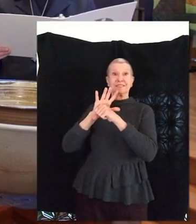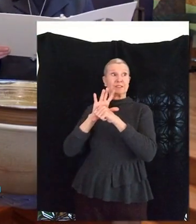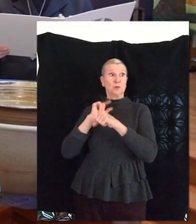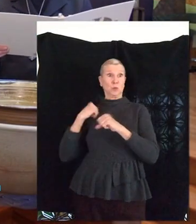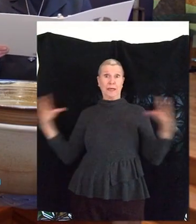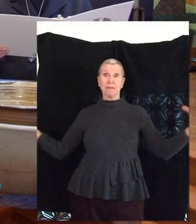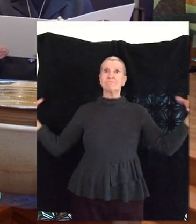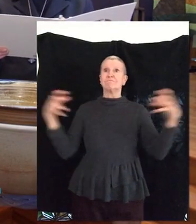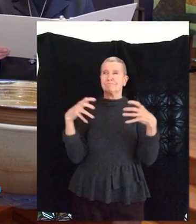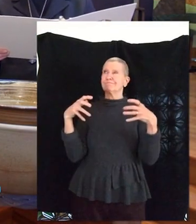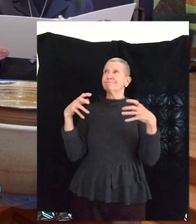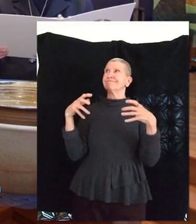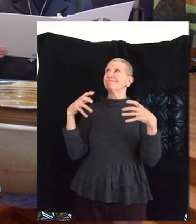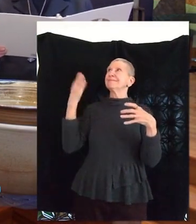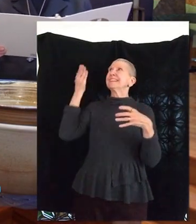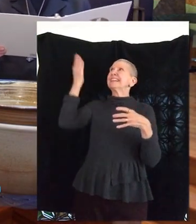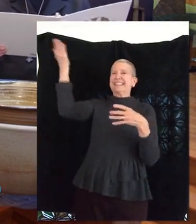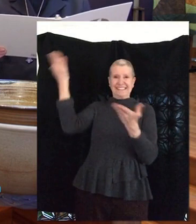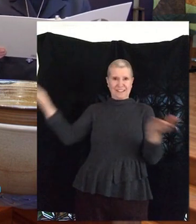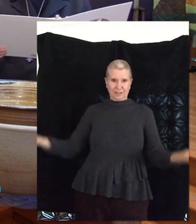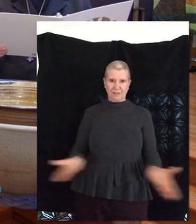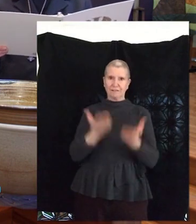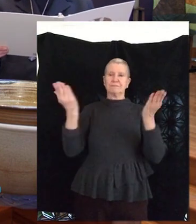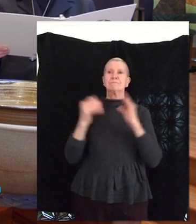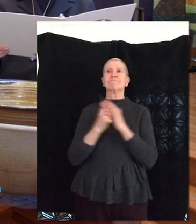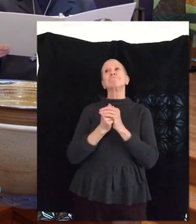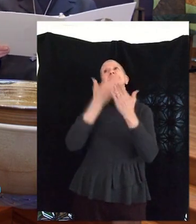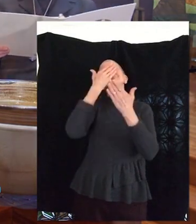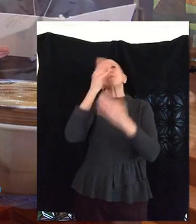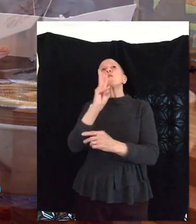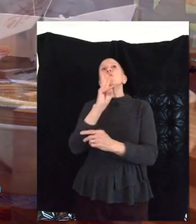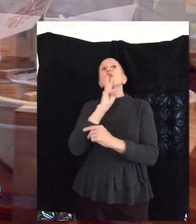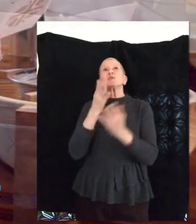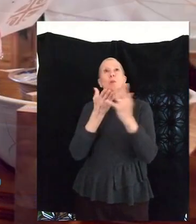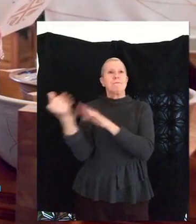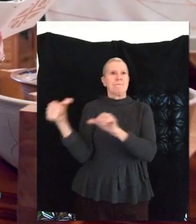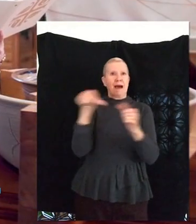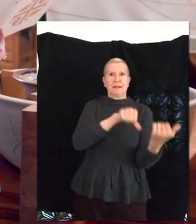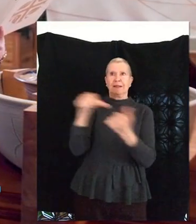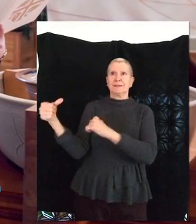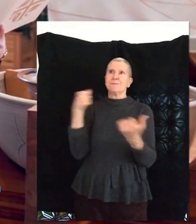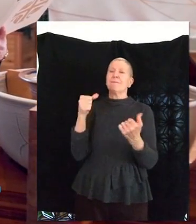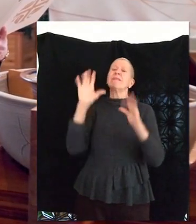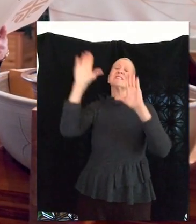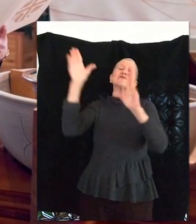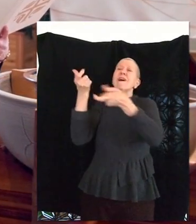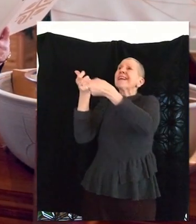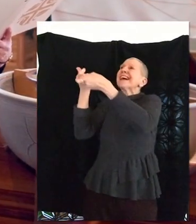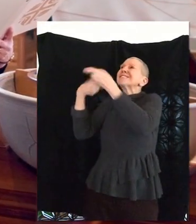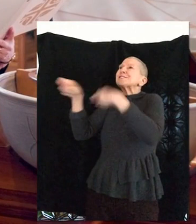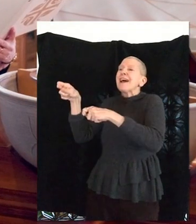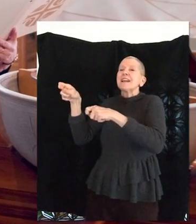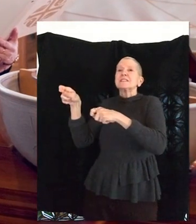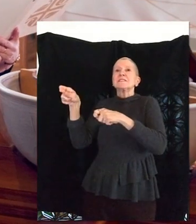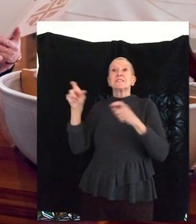Joined to Christ in the waters of baptism, we give thanks for the great exchange, the mercy and forgiveness that